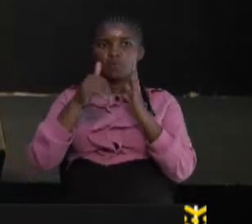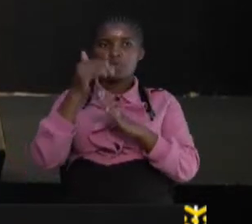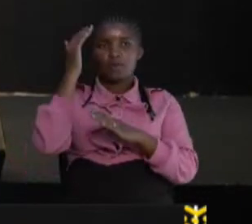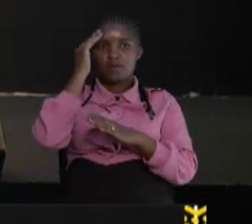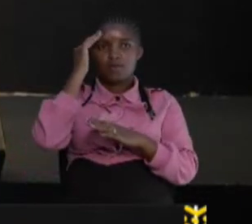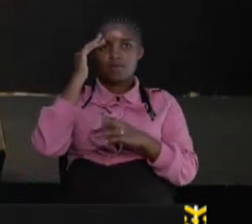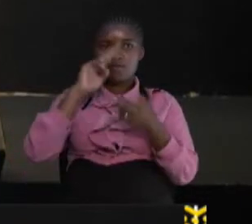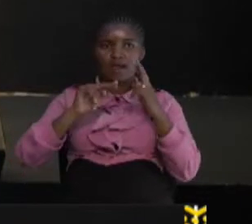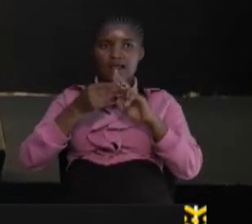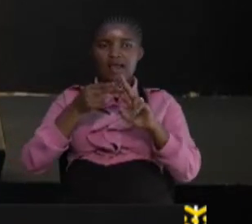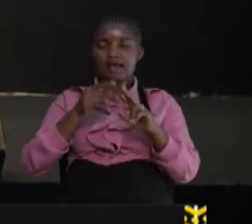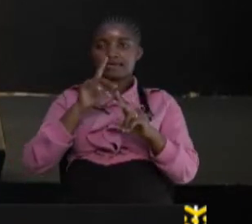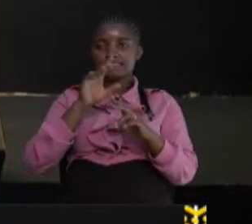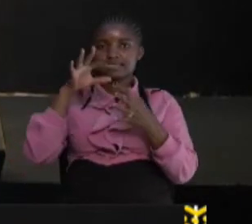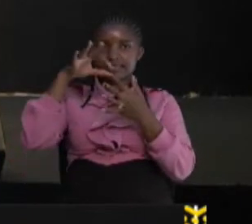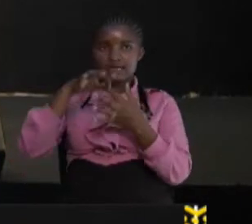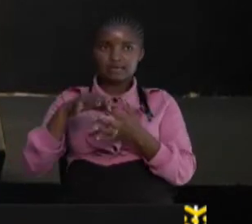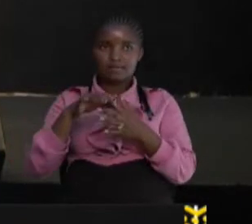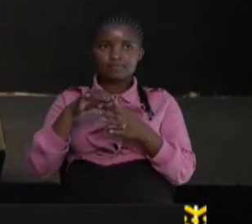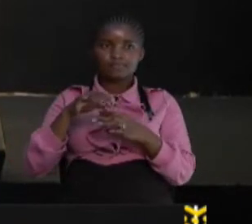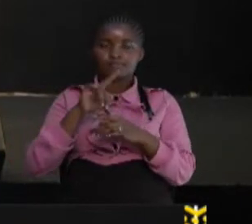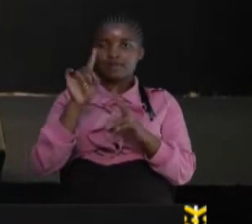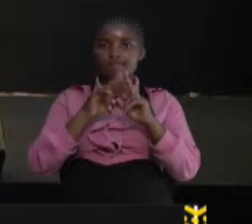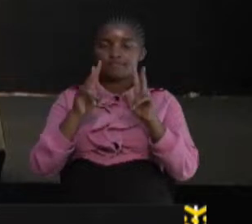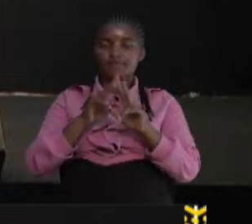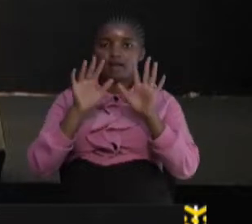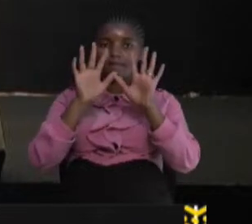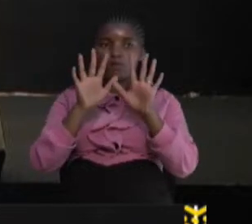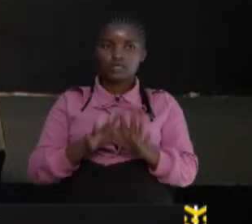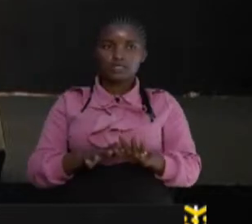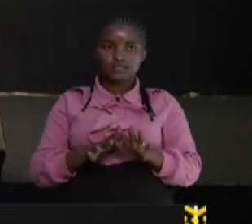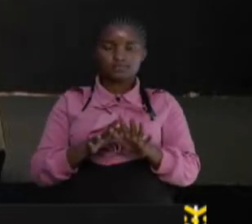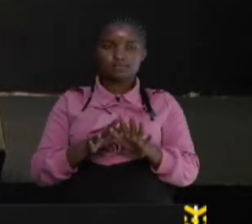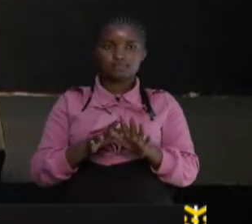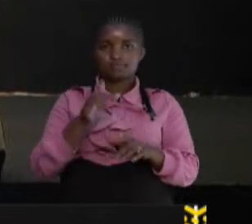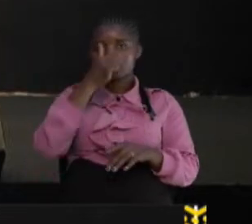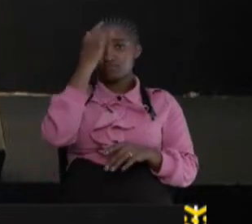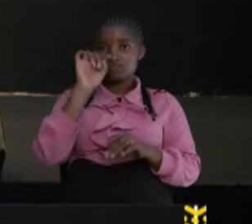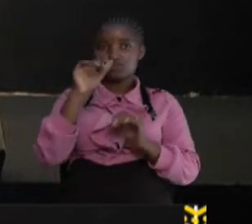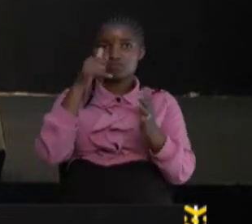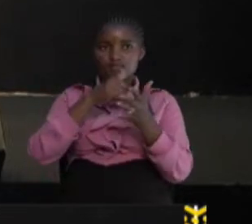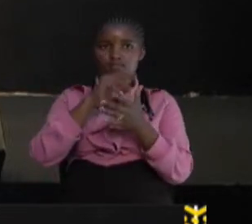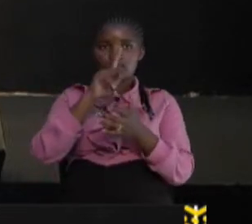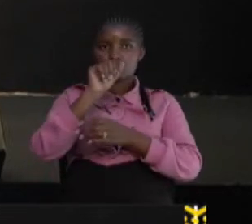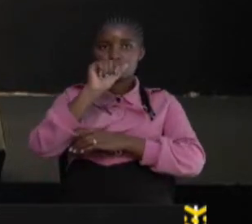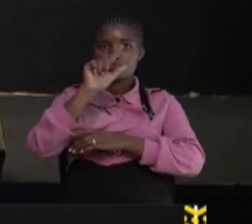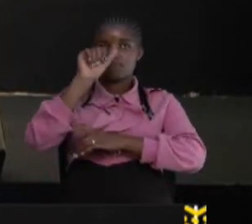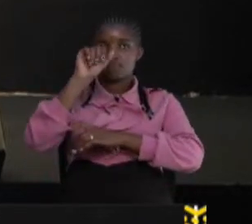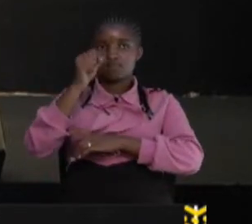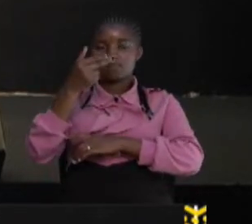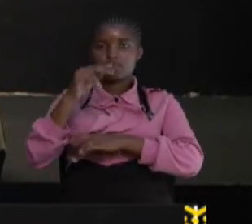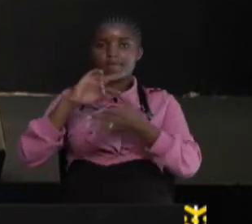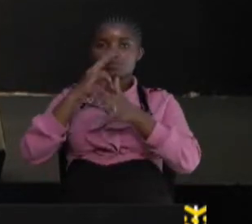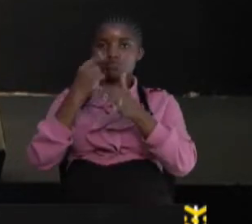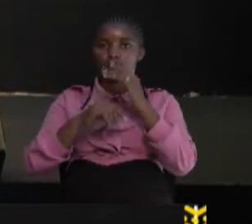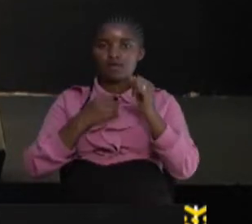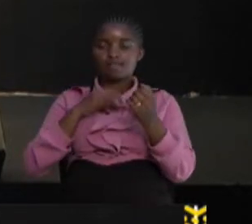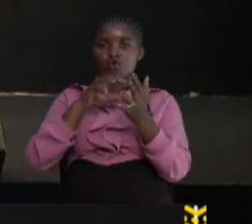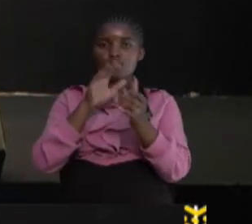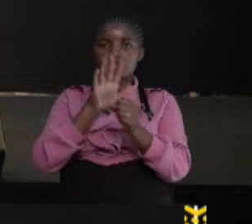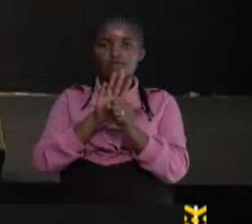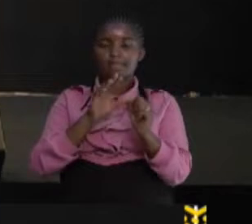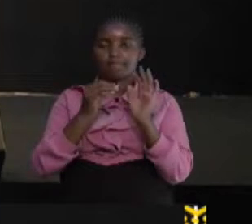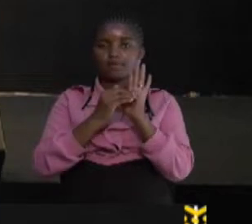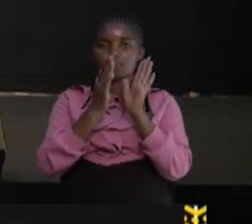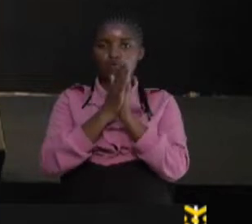is essential. Just like I was saying earlier, it's very essential. The fact that you are in Kalasha means there are content being posted